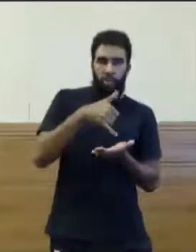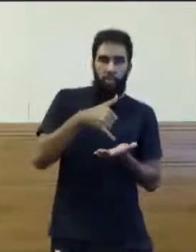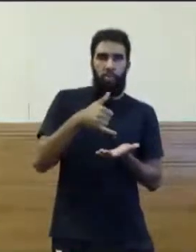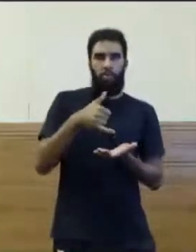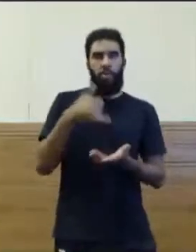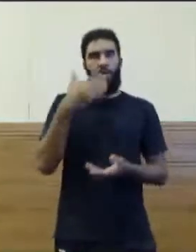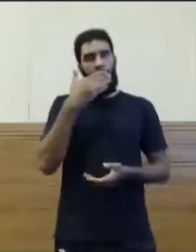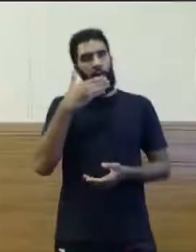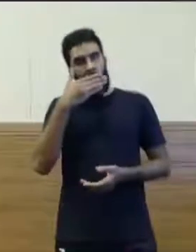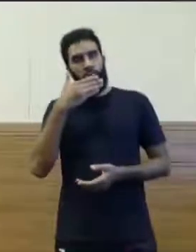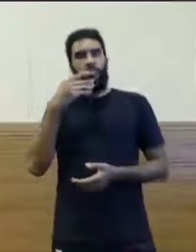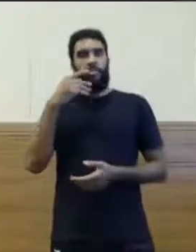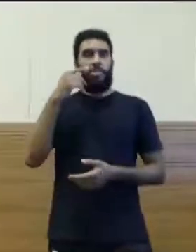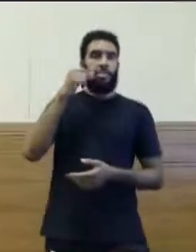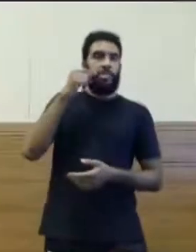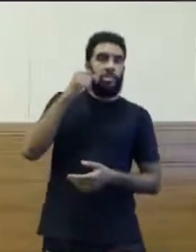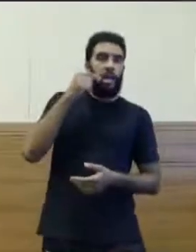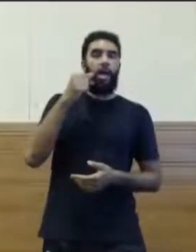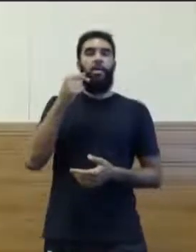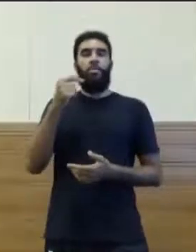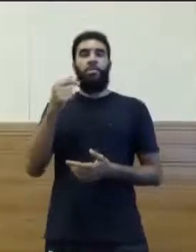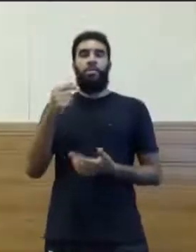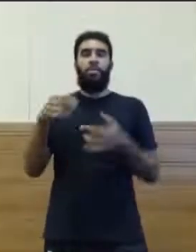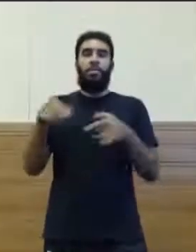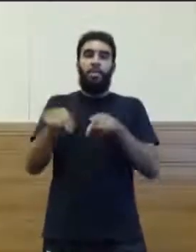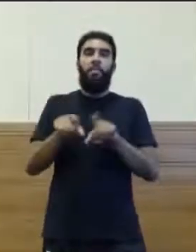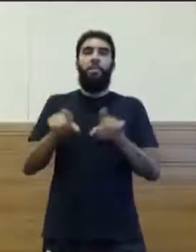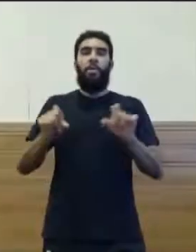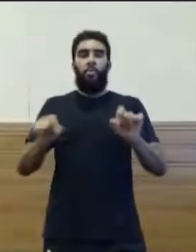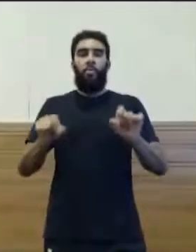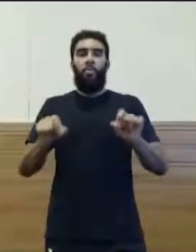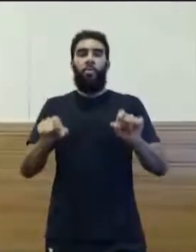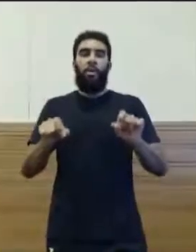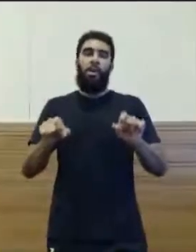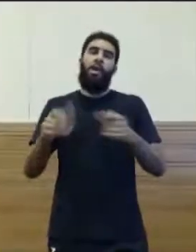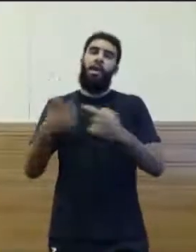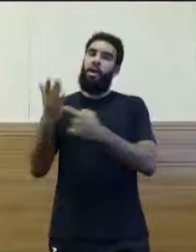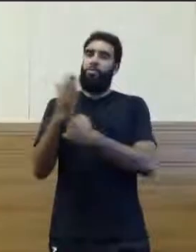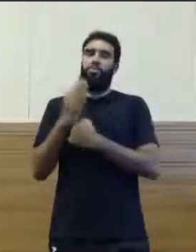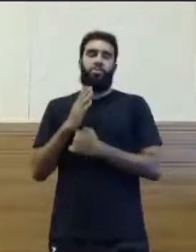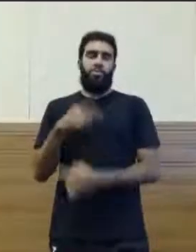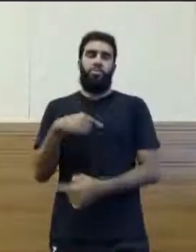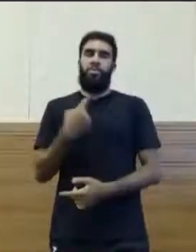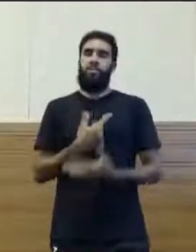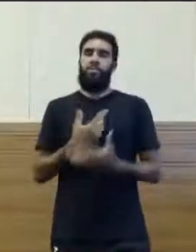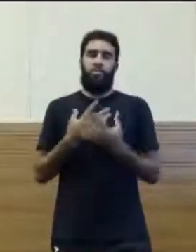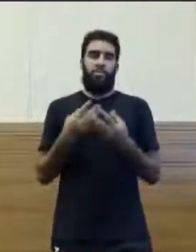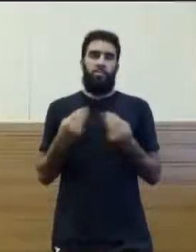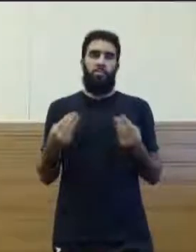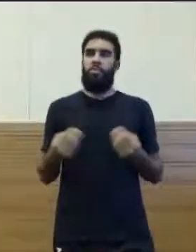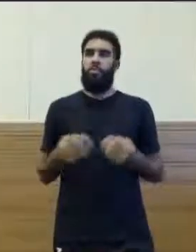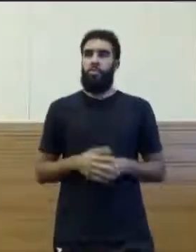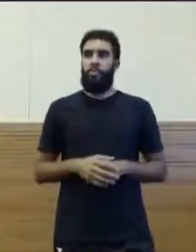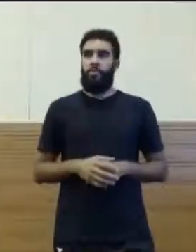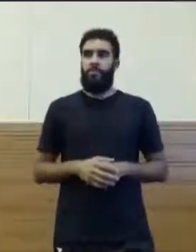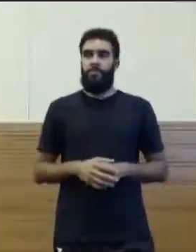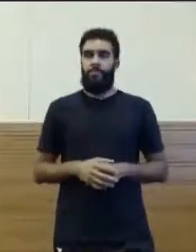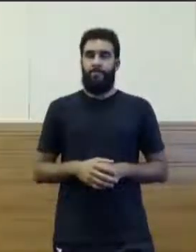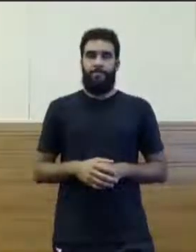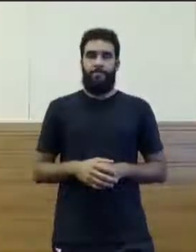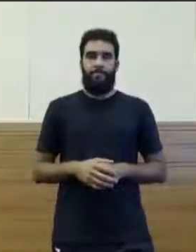Es que nos ha a funcionado comparison of what each food adds, and this worked a lot for us. It worked very